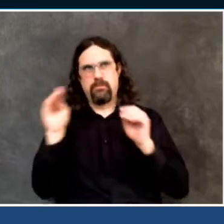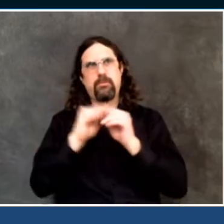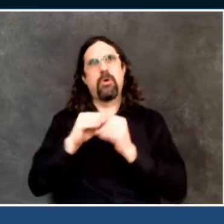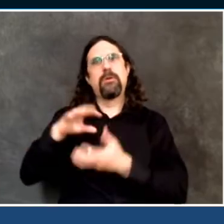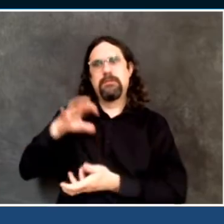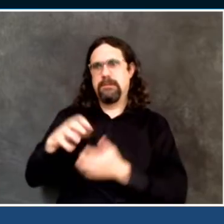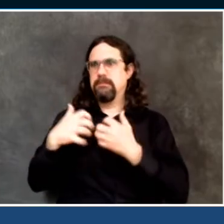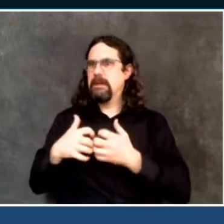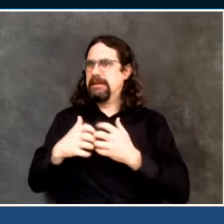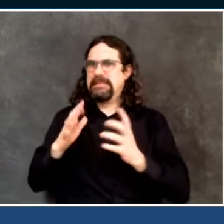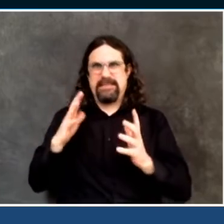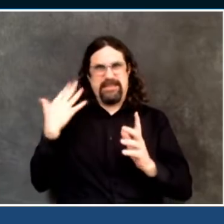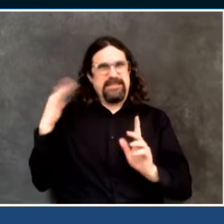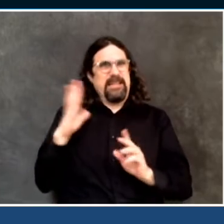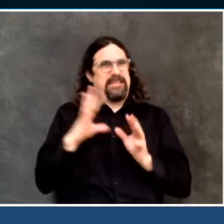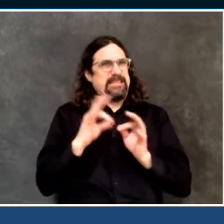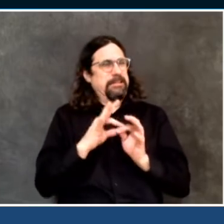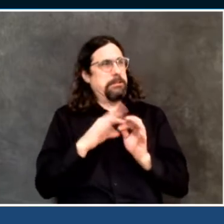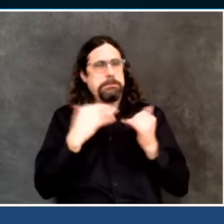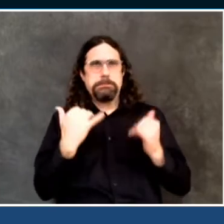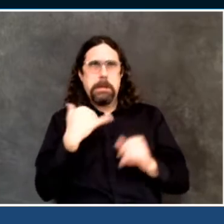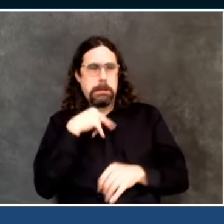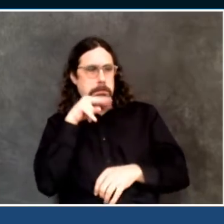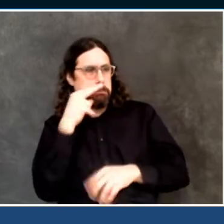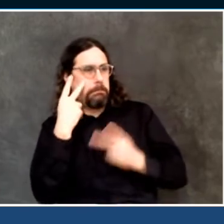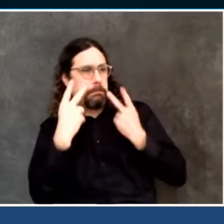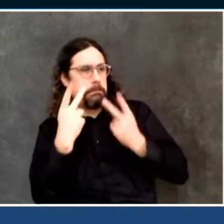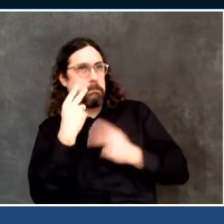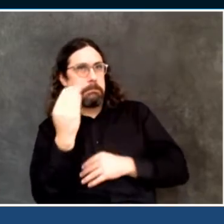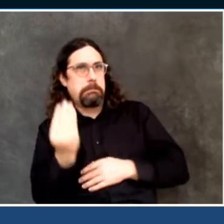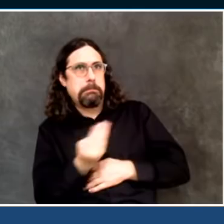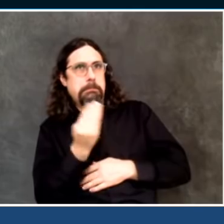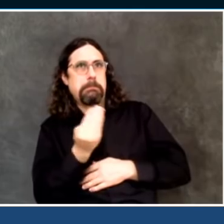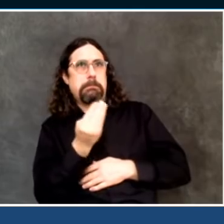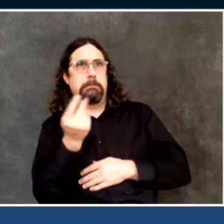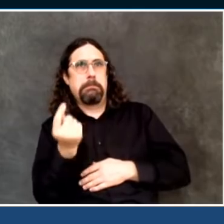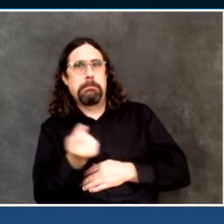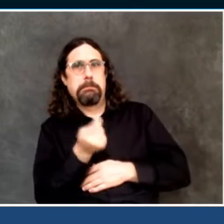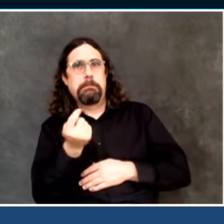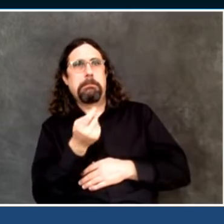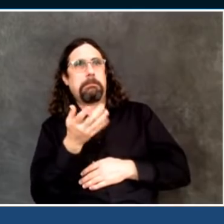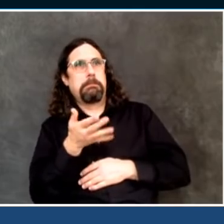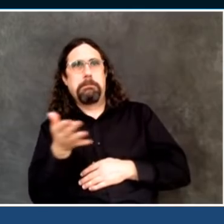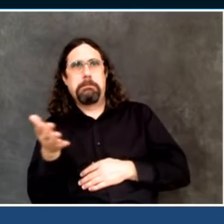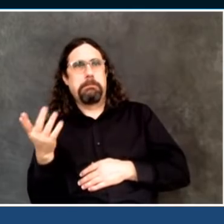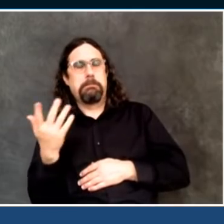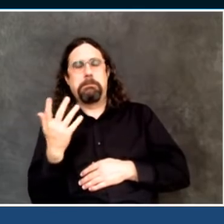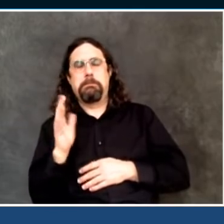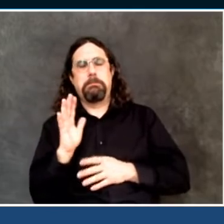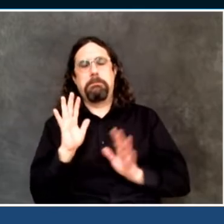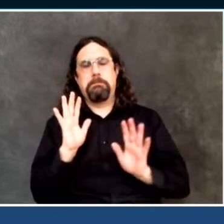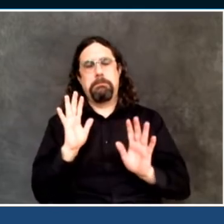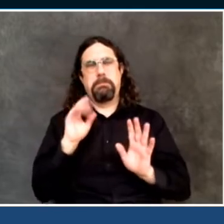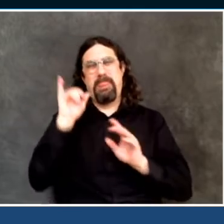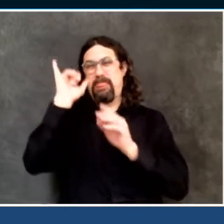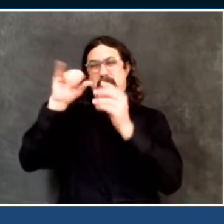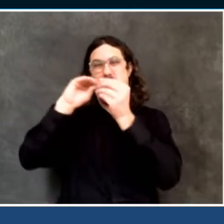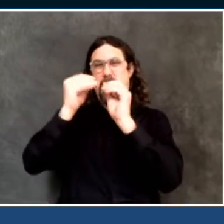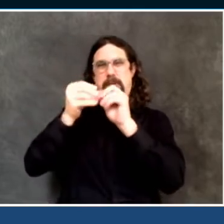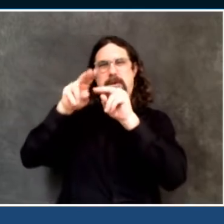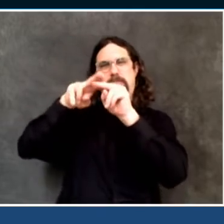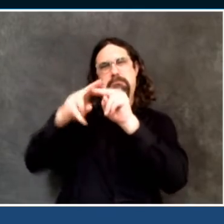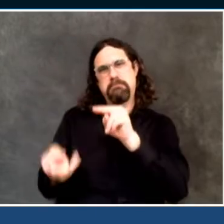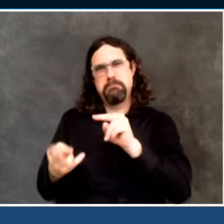ventilators we'll need new each day. That's a striking difference. It's very early, it's very preliminary, but that is a